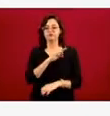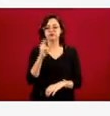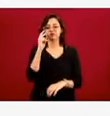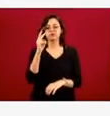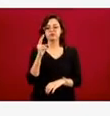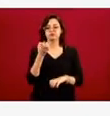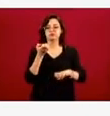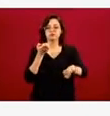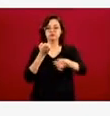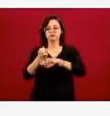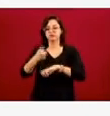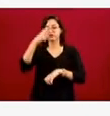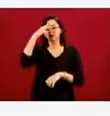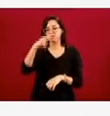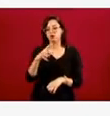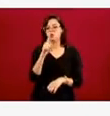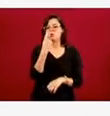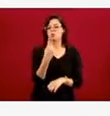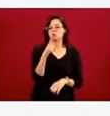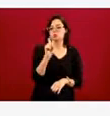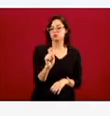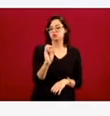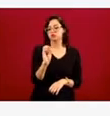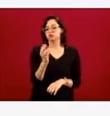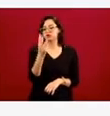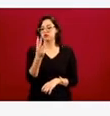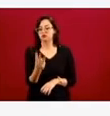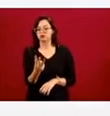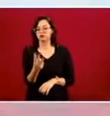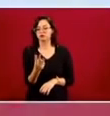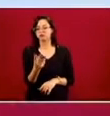can see how Mexico State has